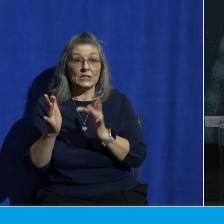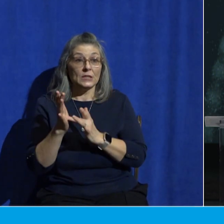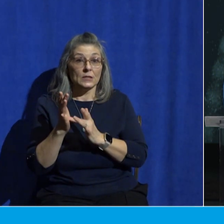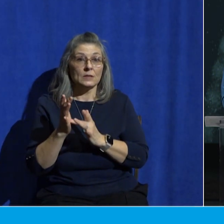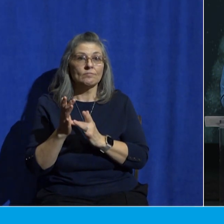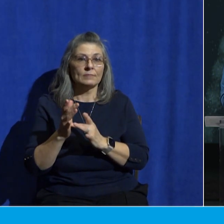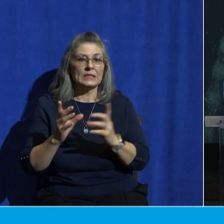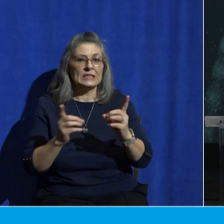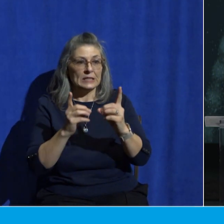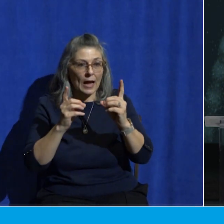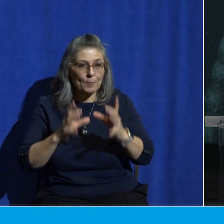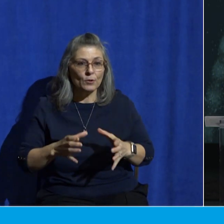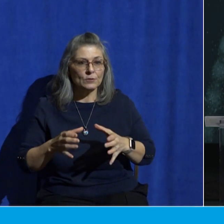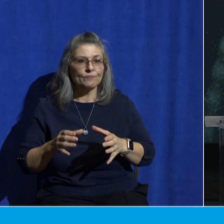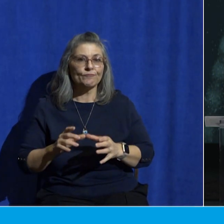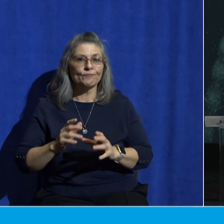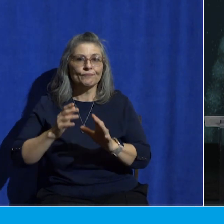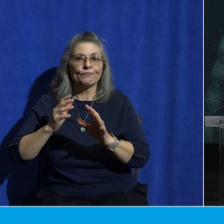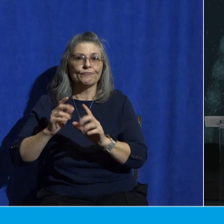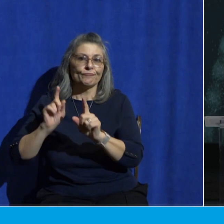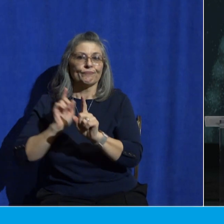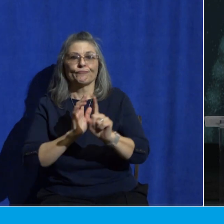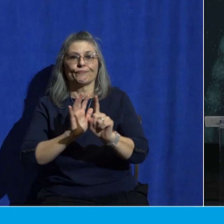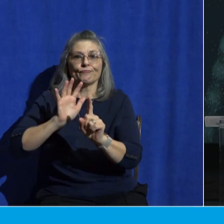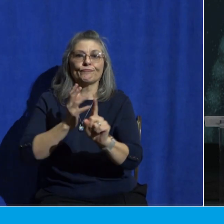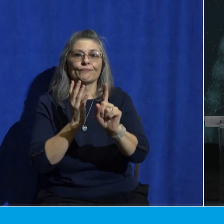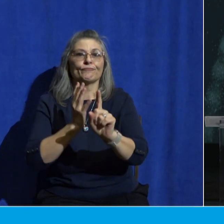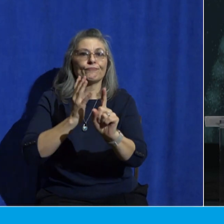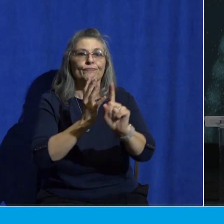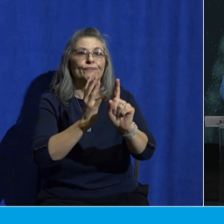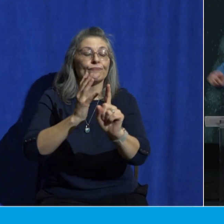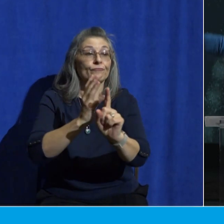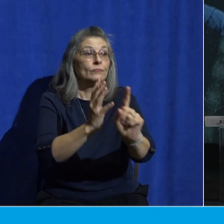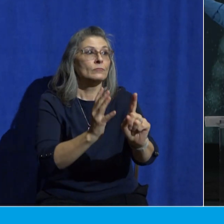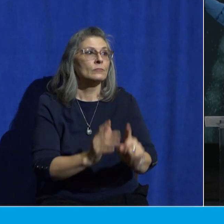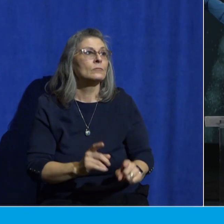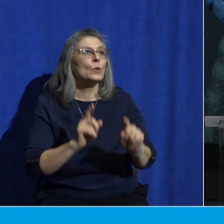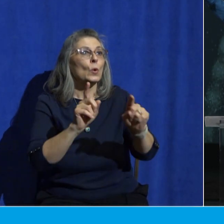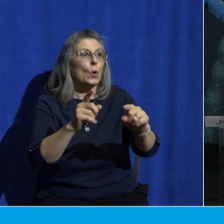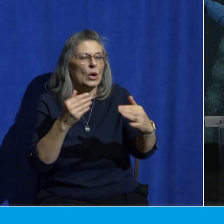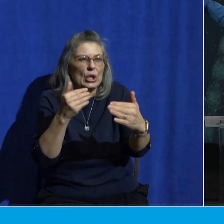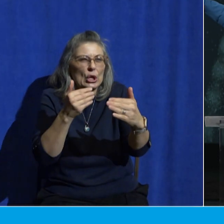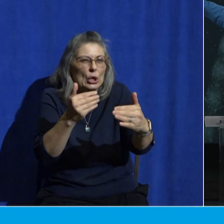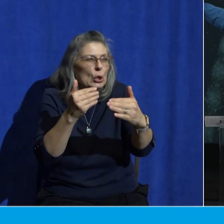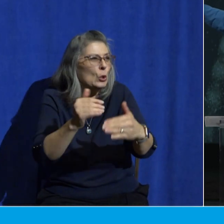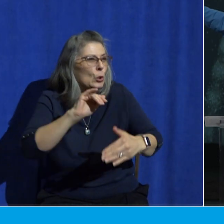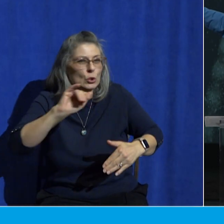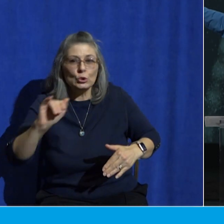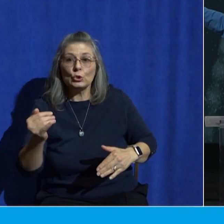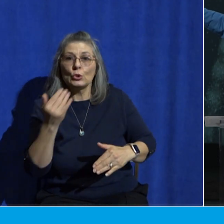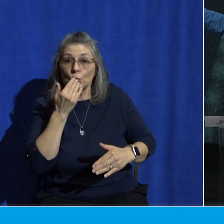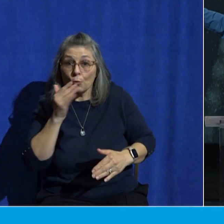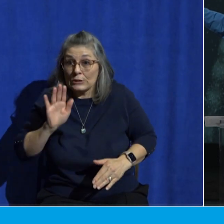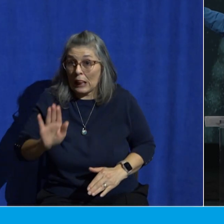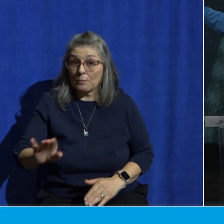about the disciples of Jesus, to Bethpage and Bethany at the Mount of Olives, same place Francis was just